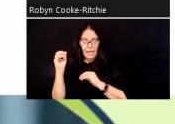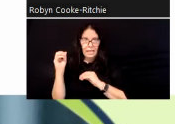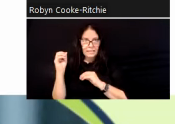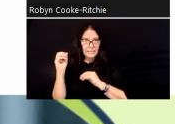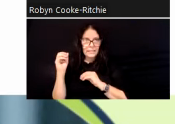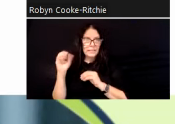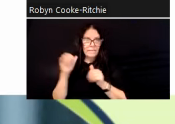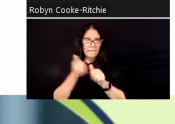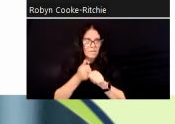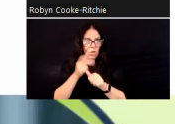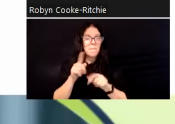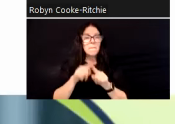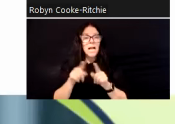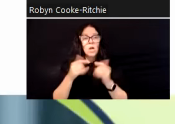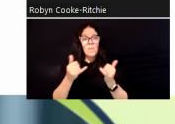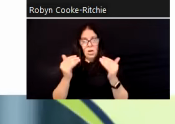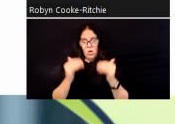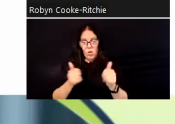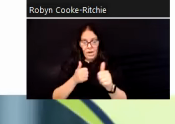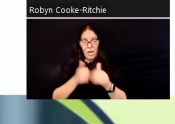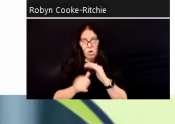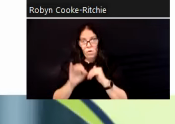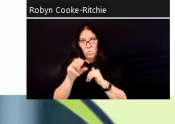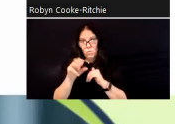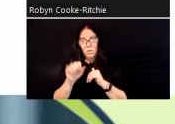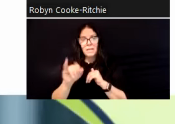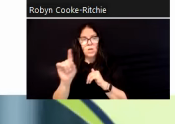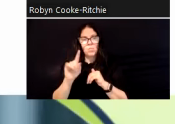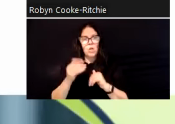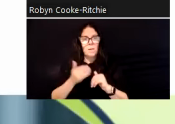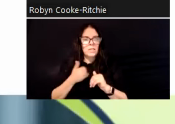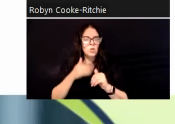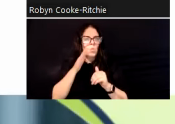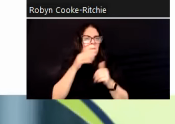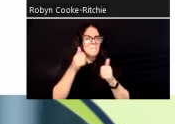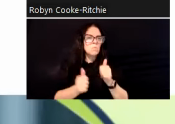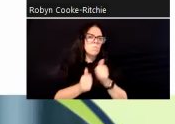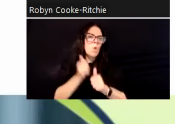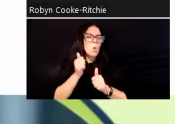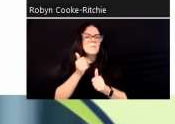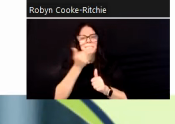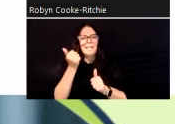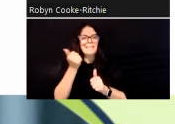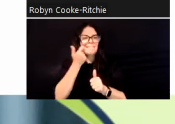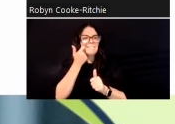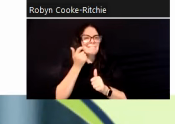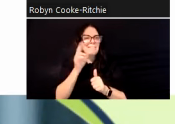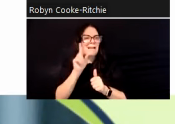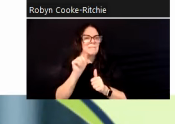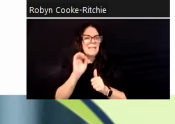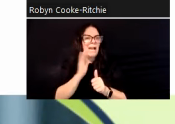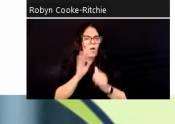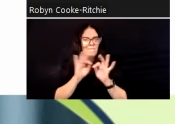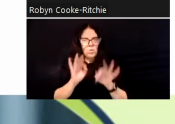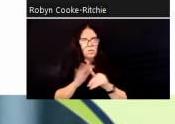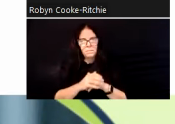now, underneath forms here is where the ministry posts the most recent version of those forms. The most